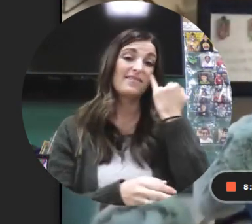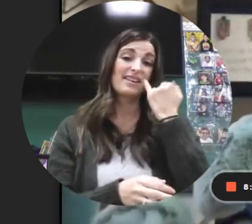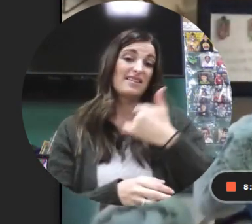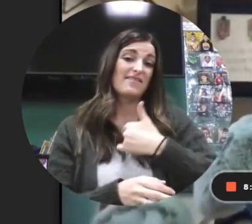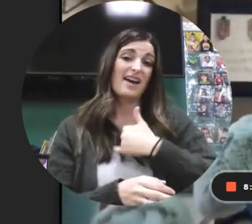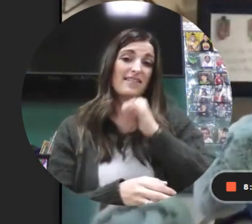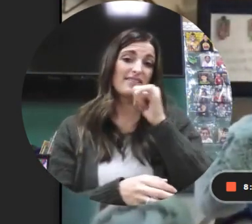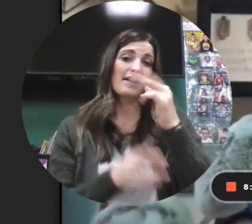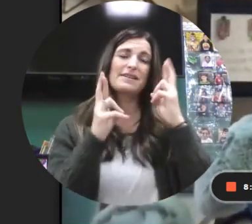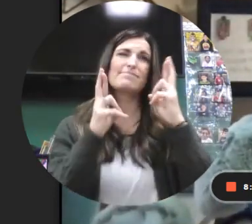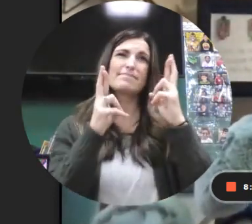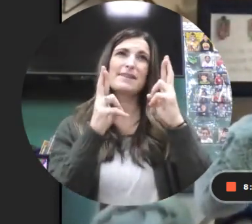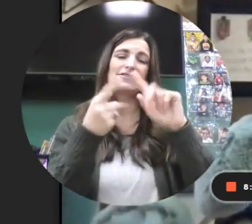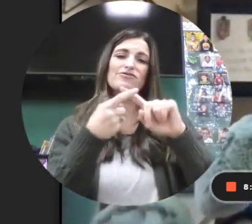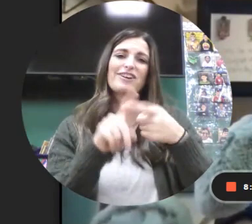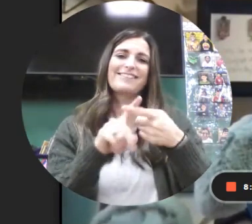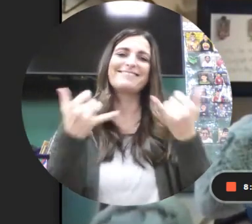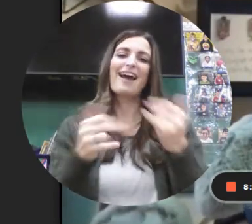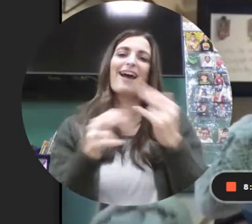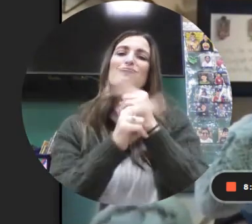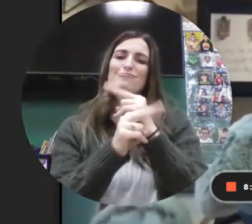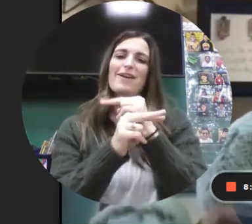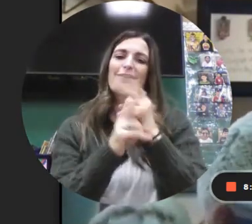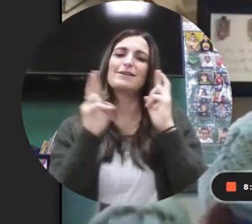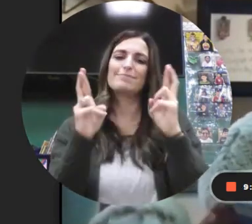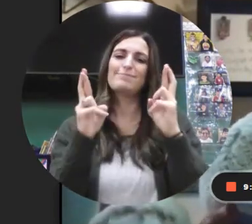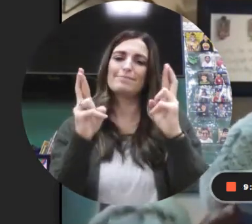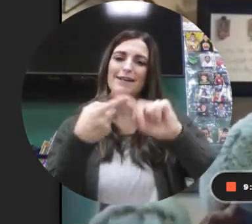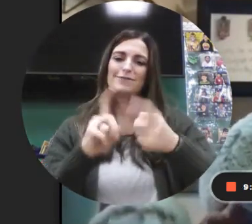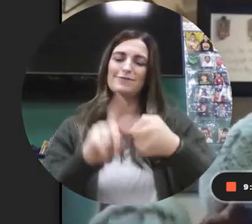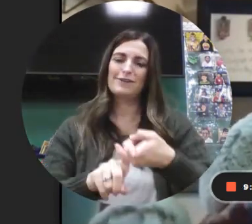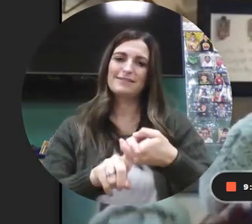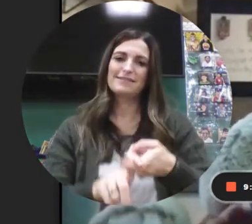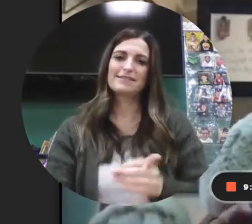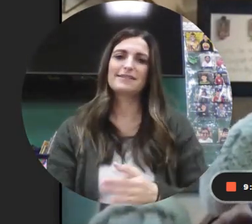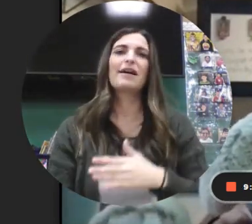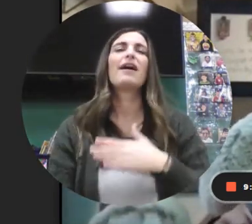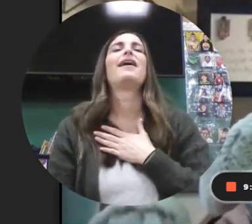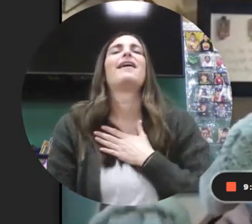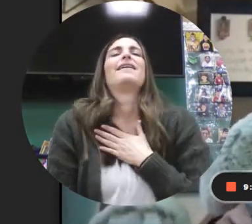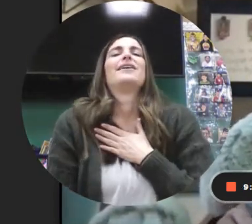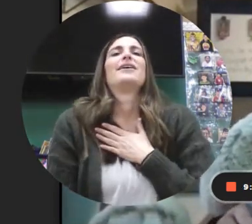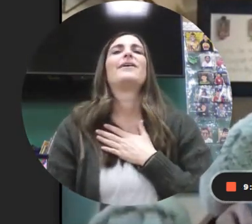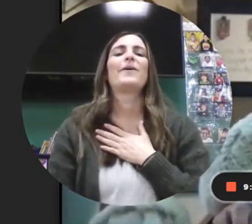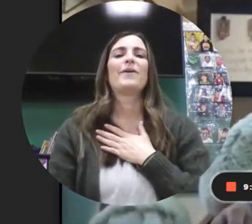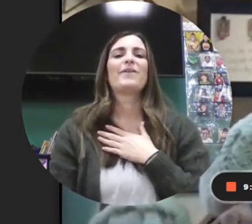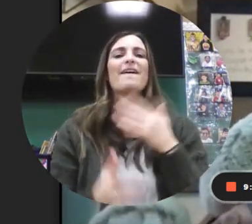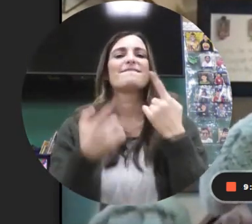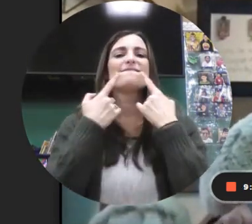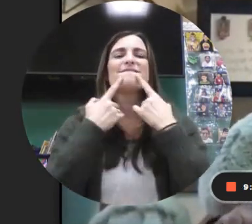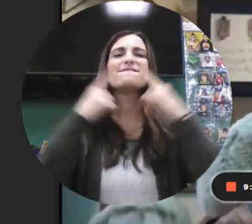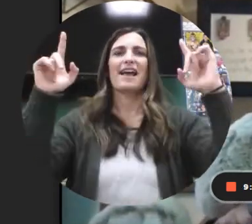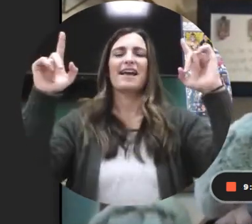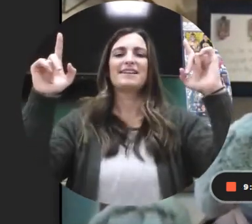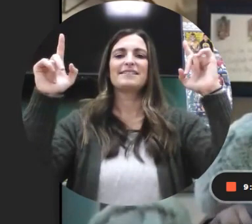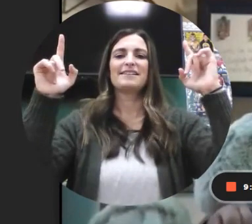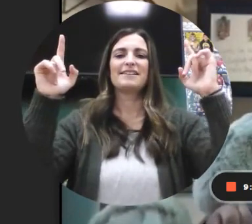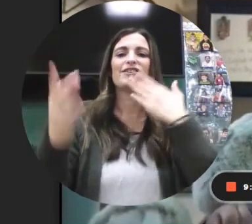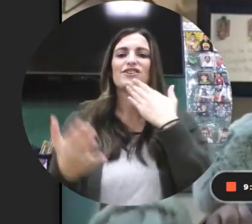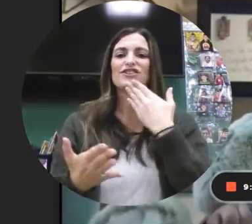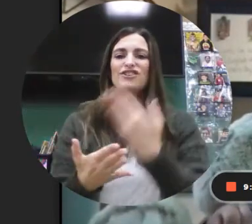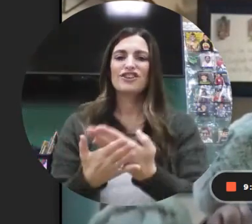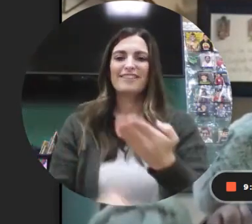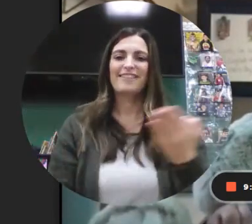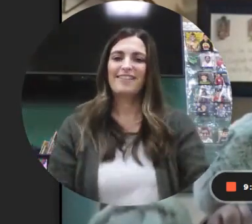kid best friend yet, I had a rabbit one. My knees felt like collapsing from having something finally go right today.